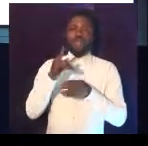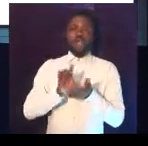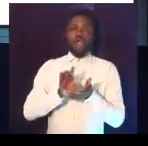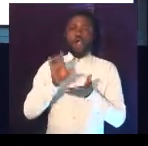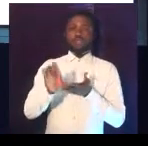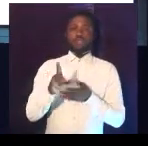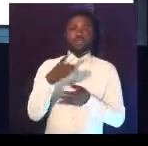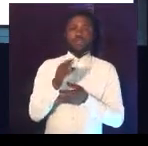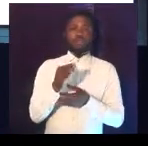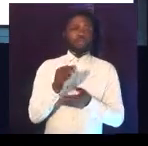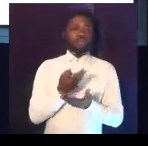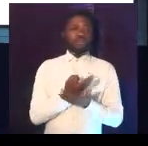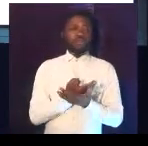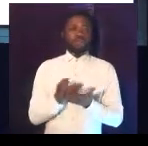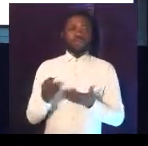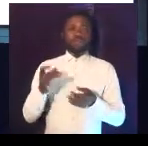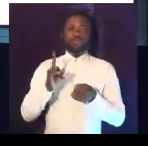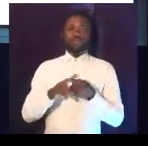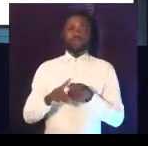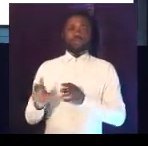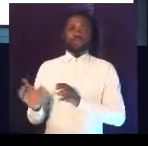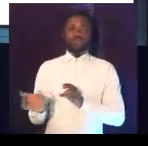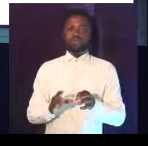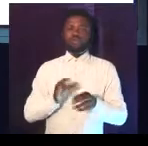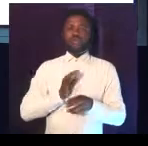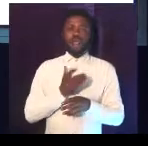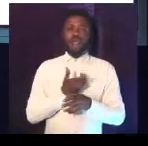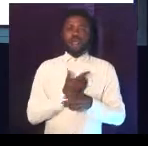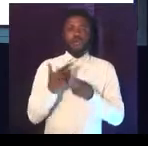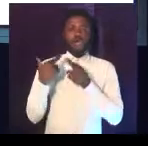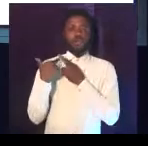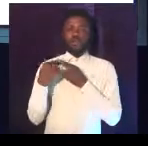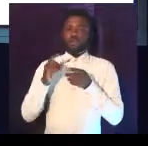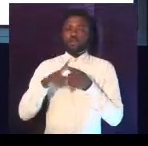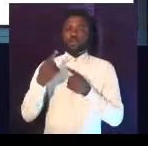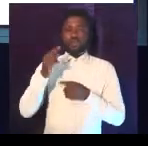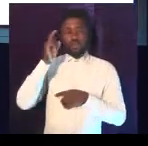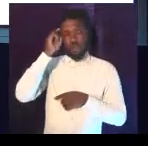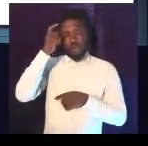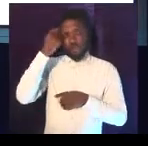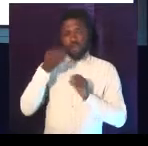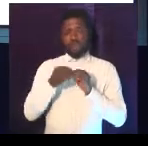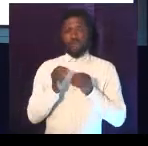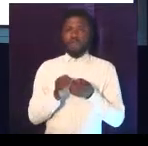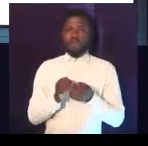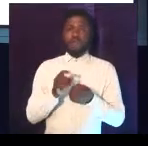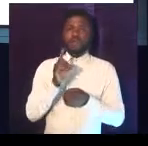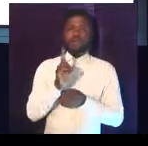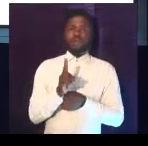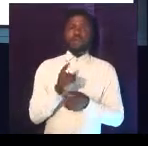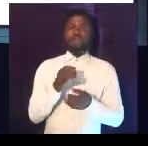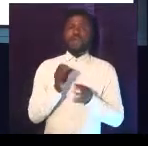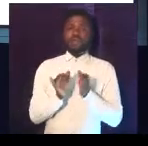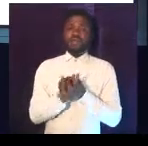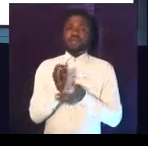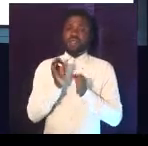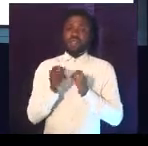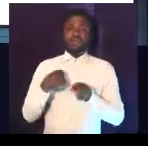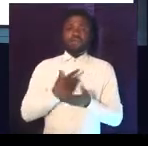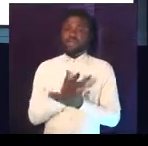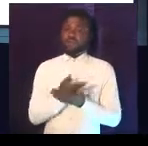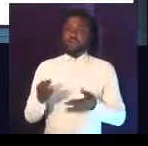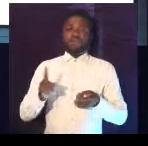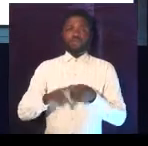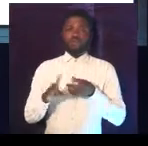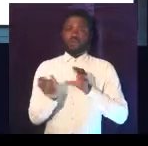at the consequences of failing to perform our obligations to the government. Consequences, that if